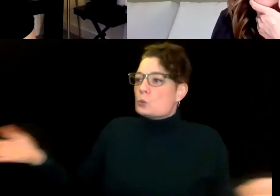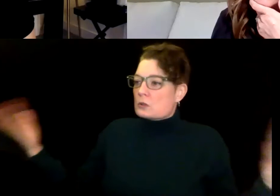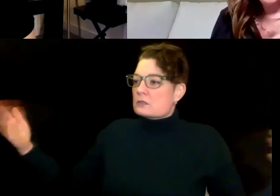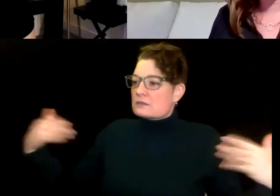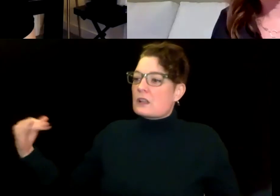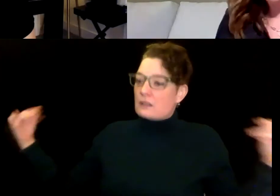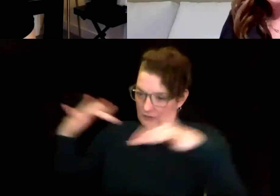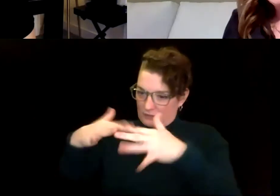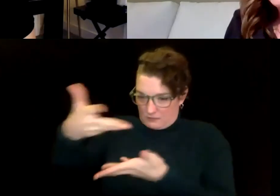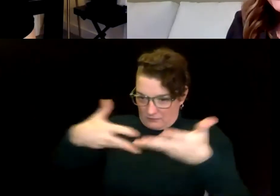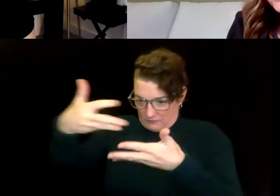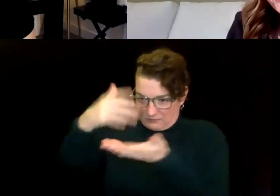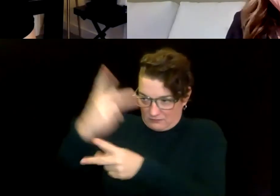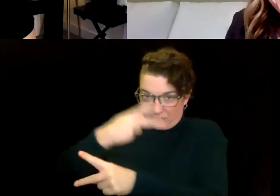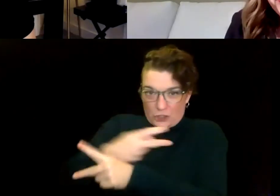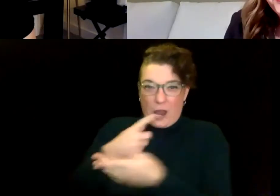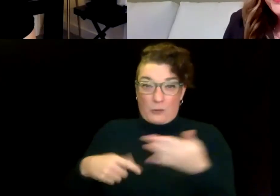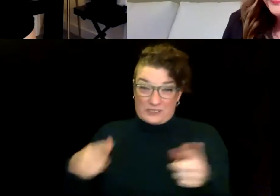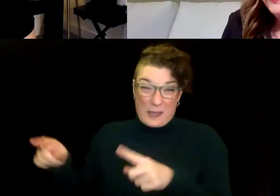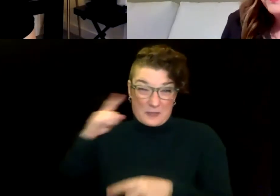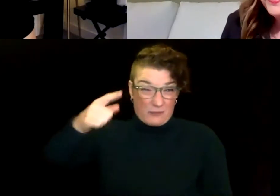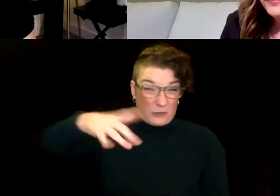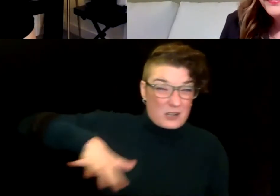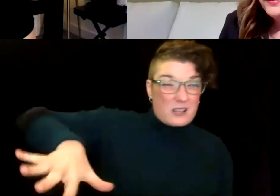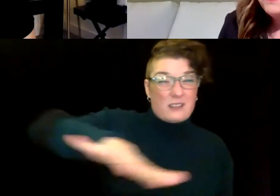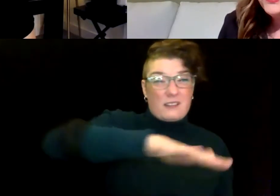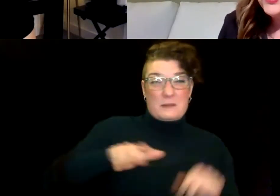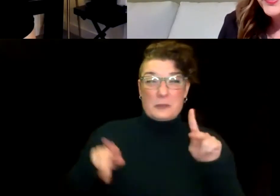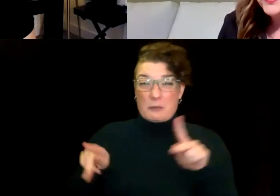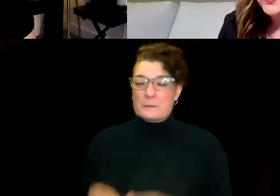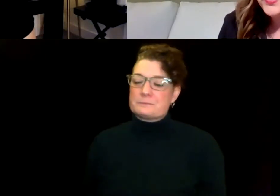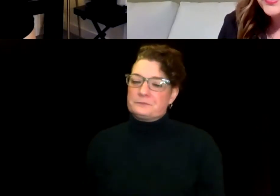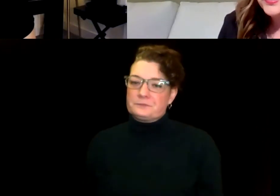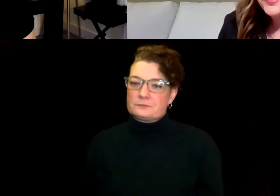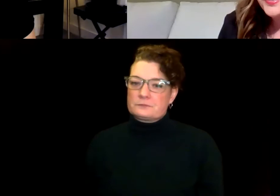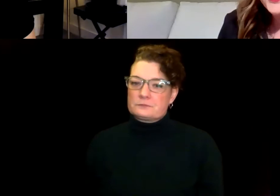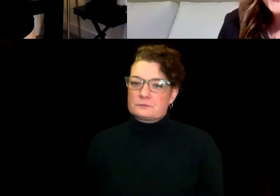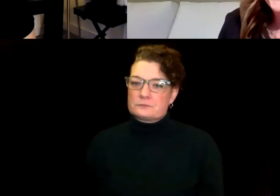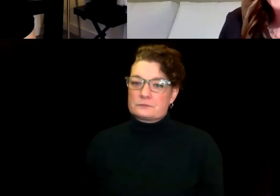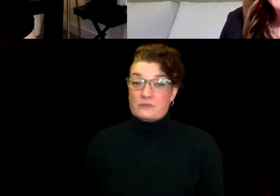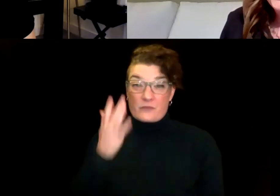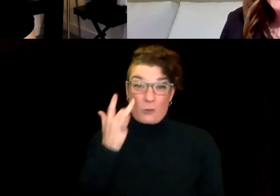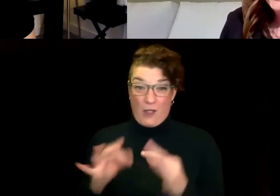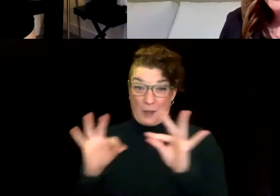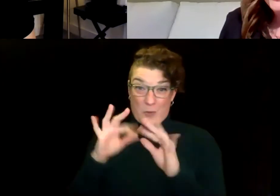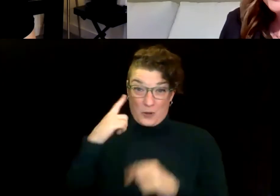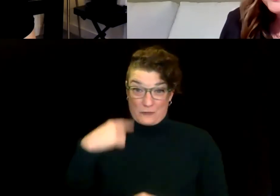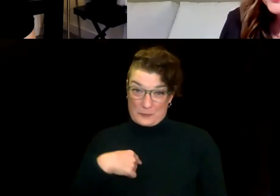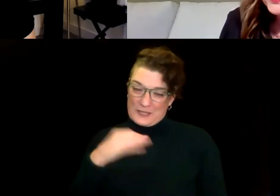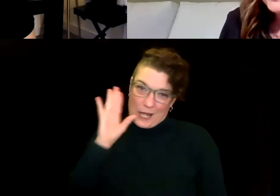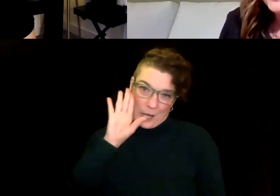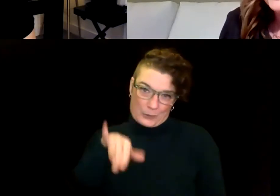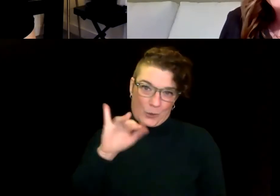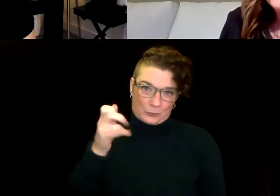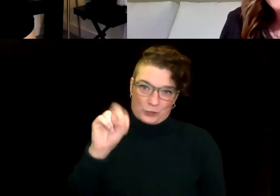And this is the last thing I want to say, because I think the important thing for me about doing this work, and I know Jen is a kindred spirit in